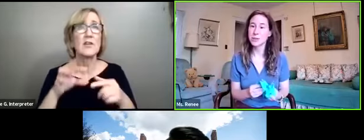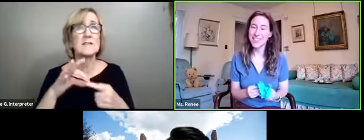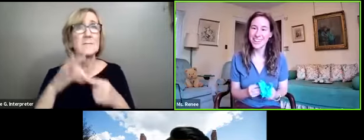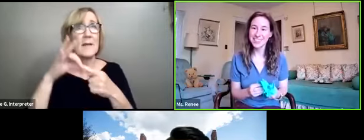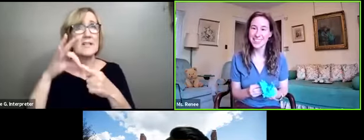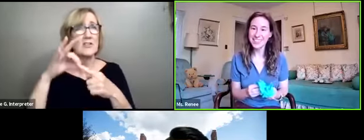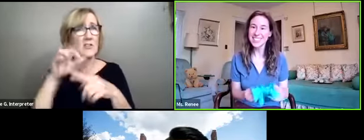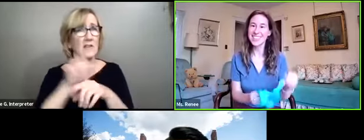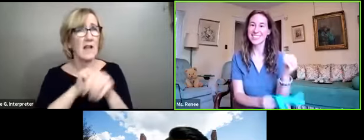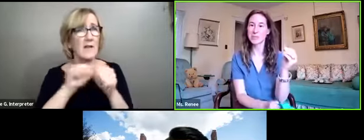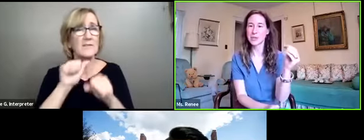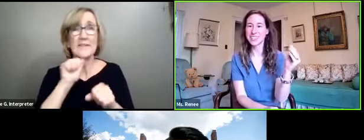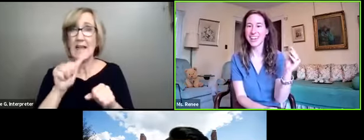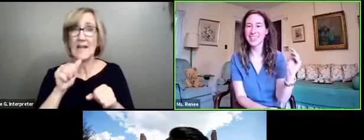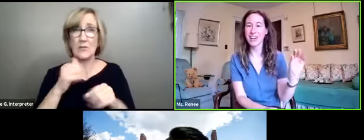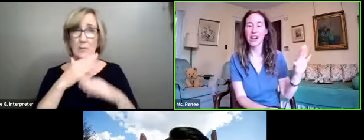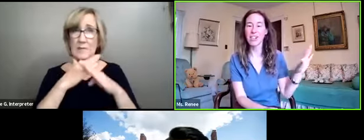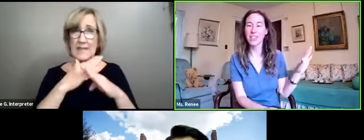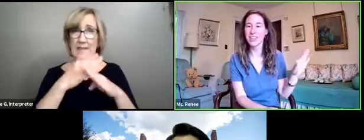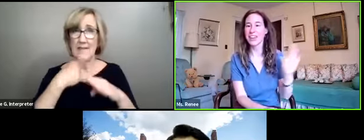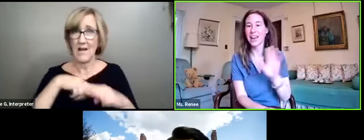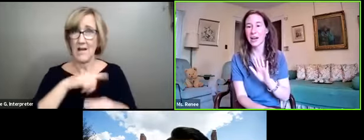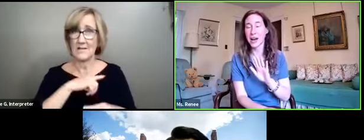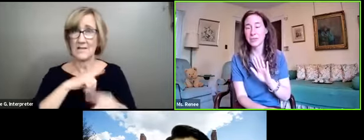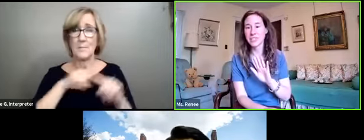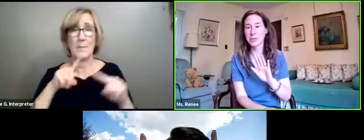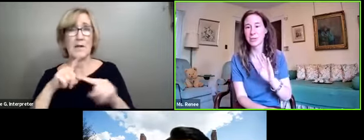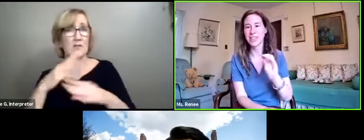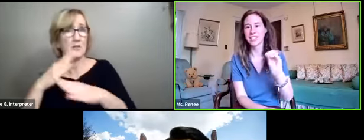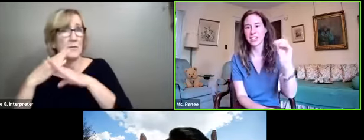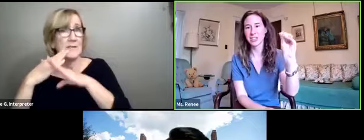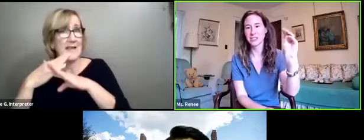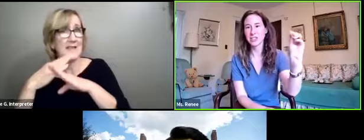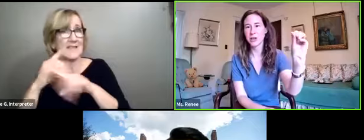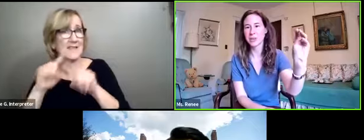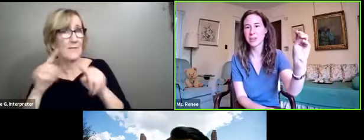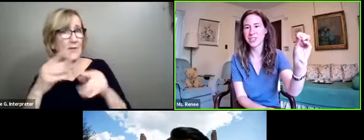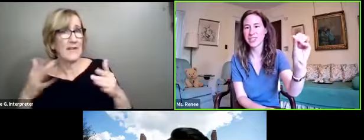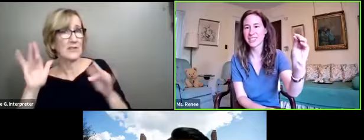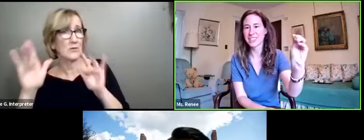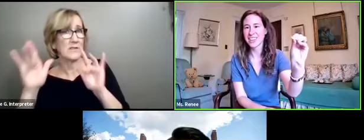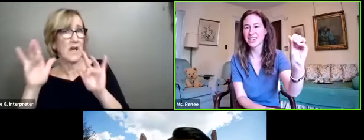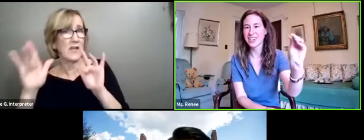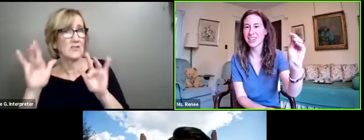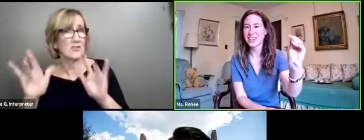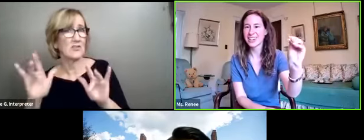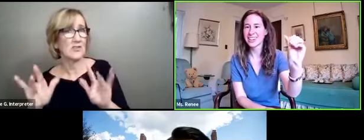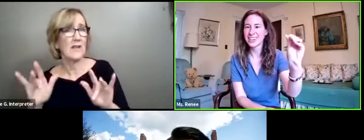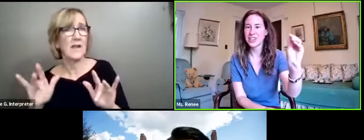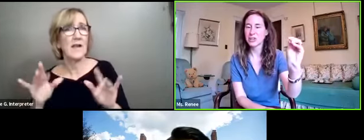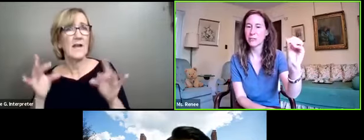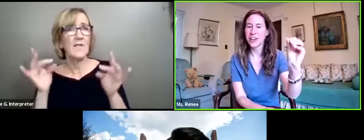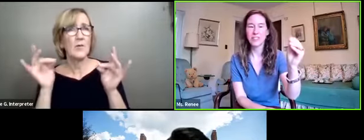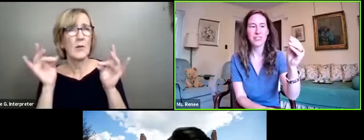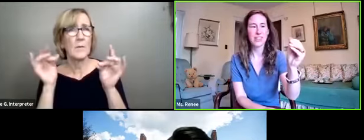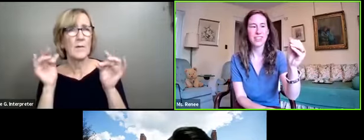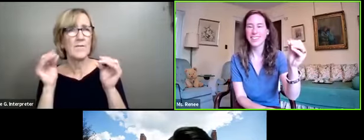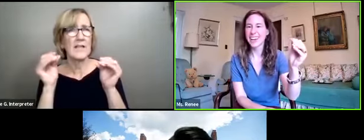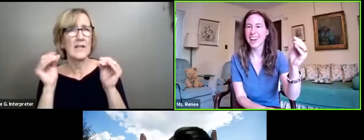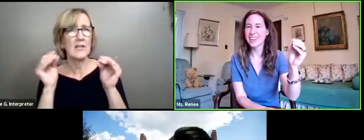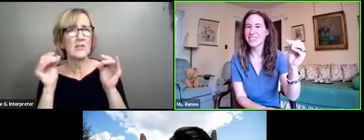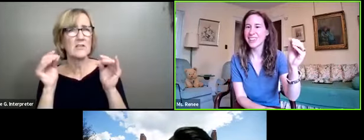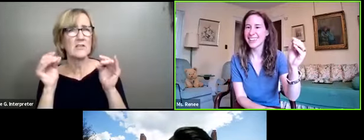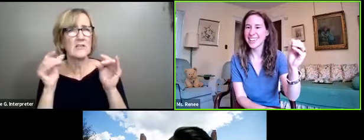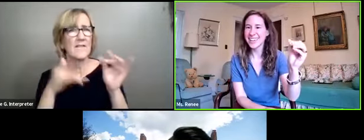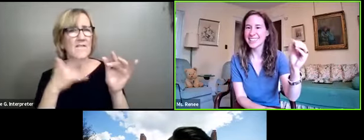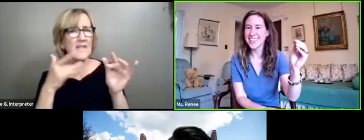actually to protect us, it's to protect all of the objects that we might touch. So if you rub your fingers together, you might feel that they're